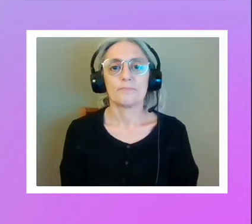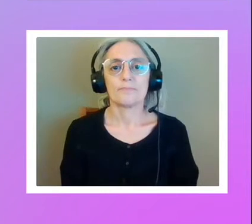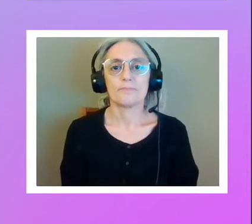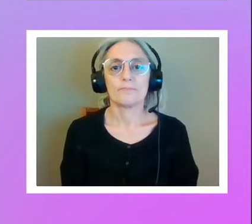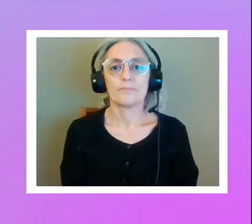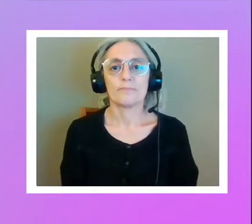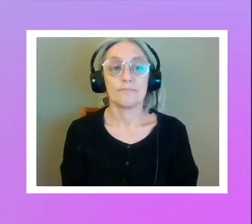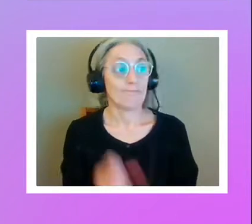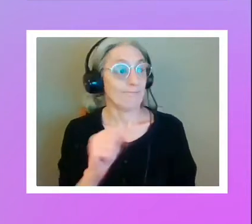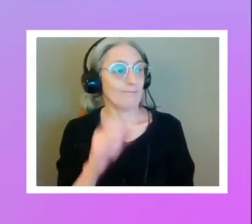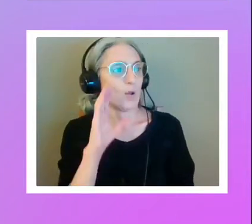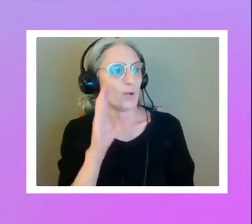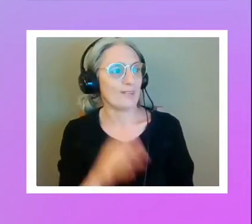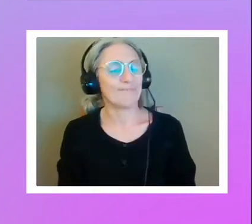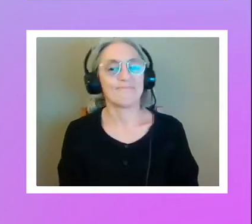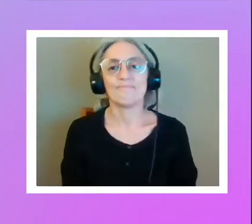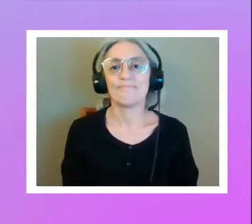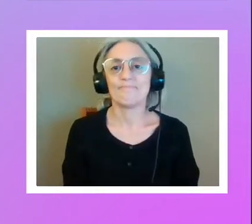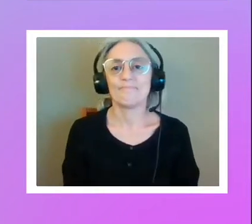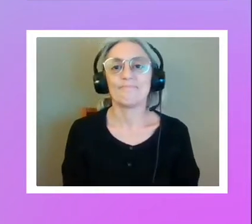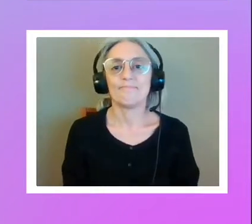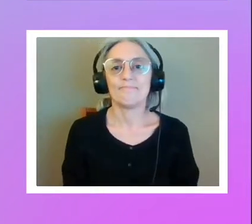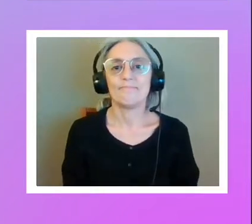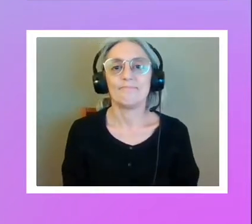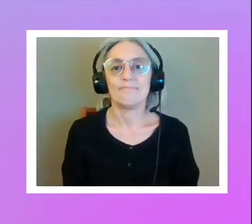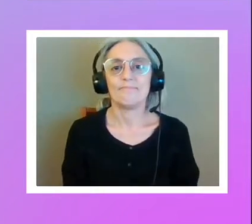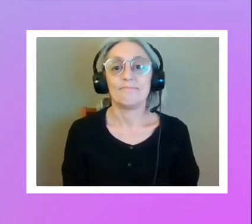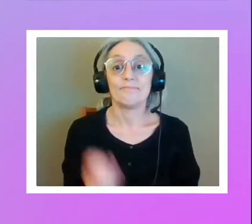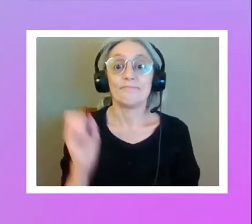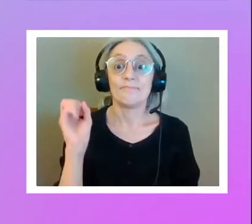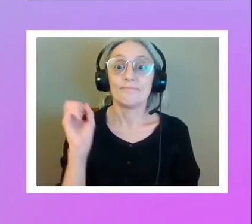Yeah, we'll do. Okay. So